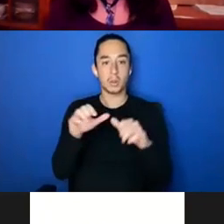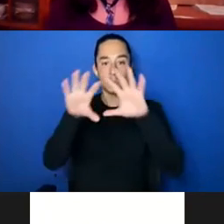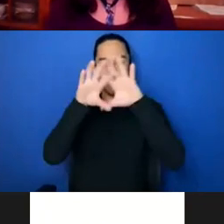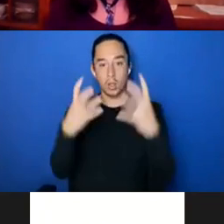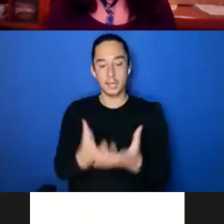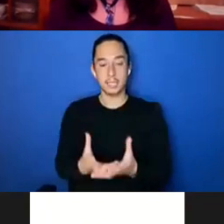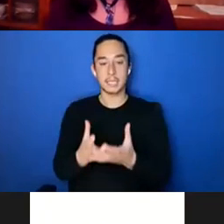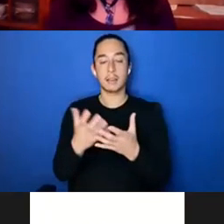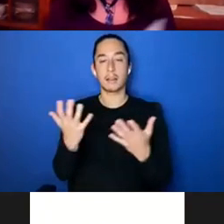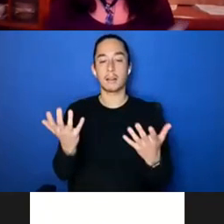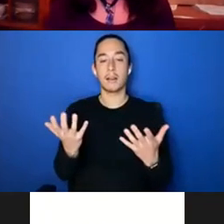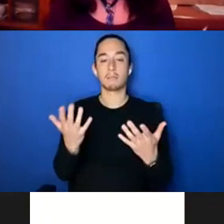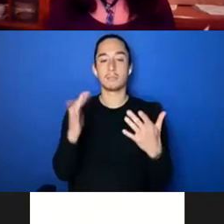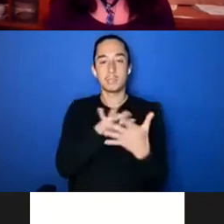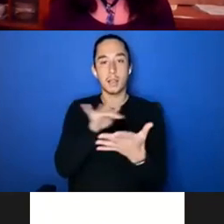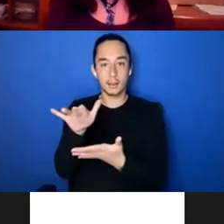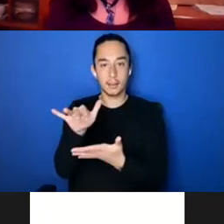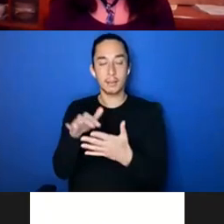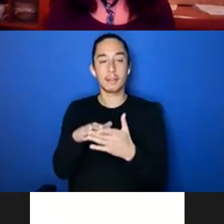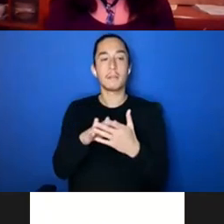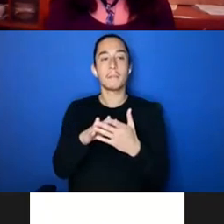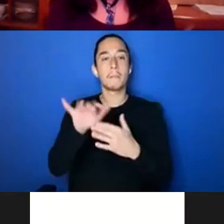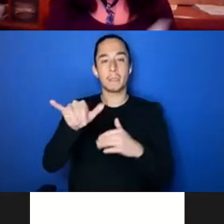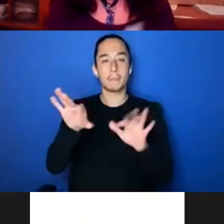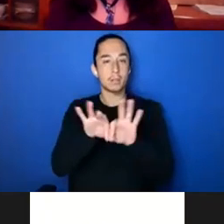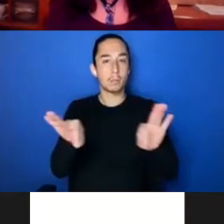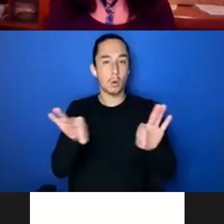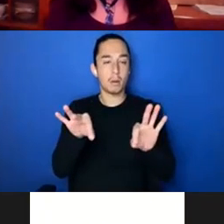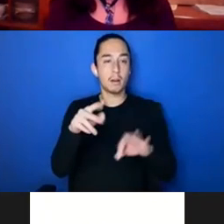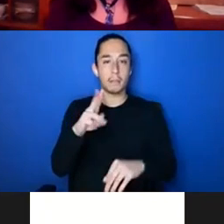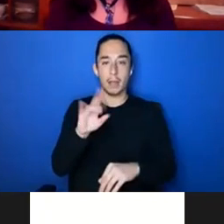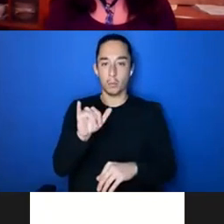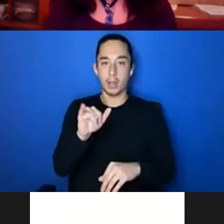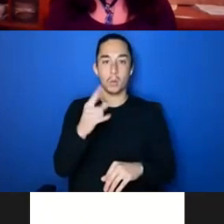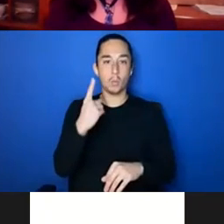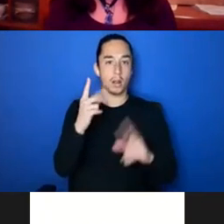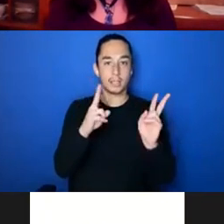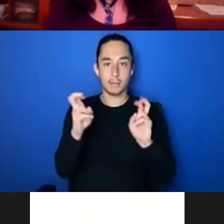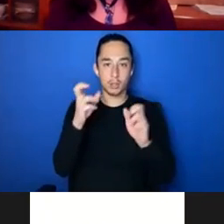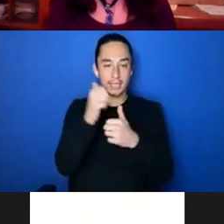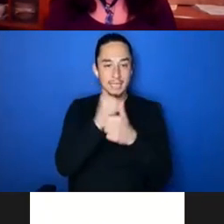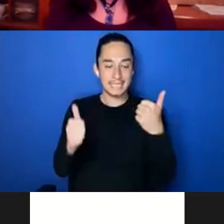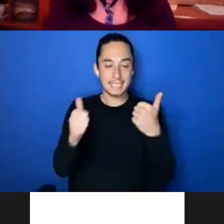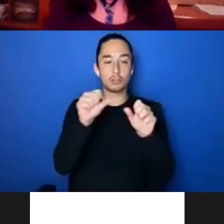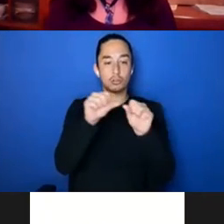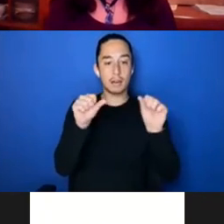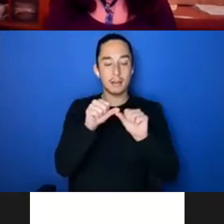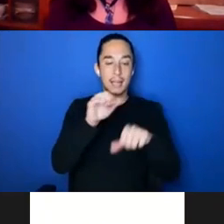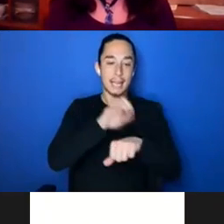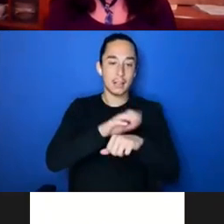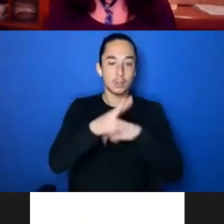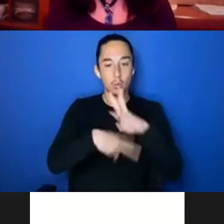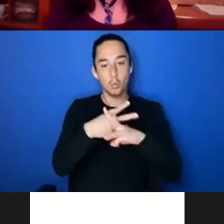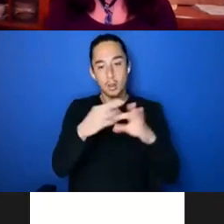holistic study, which is what the diploma pathway is. You're doing one subject in each area: English, world